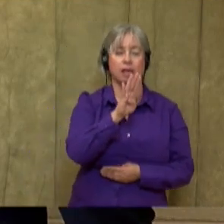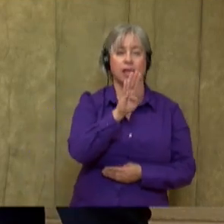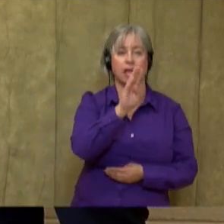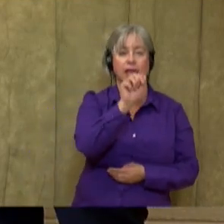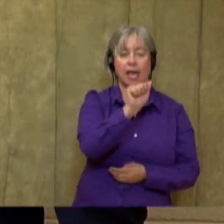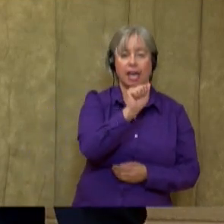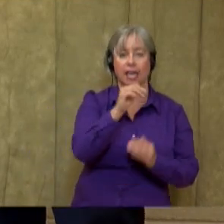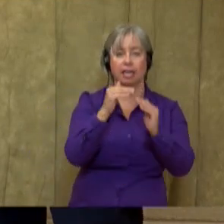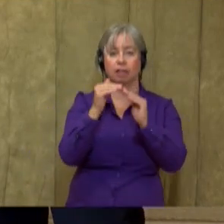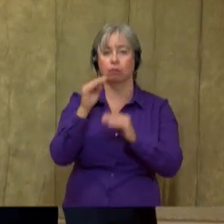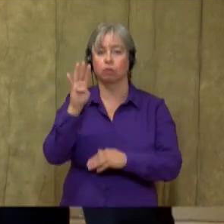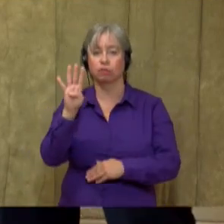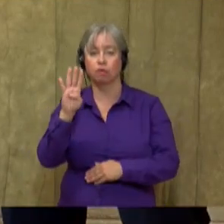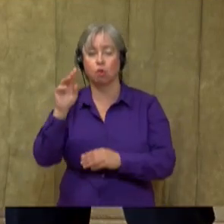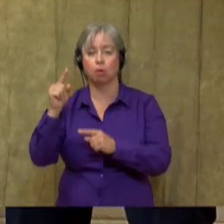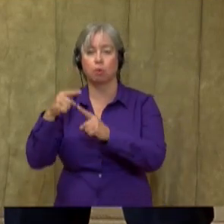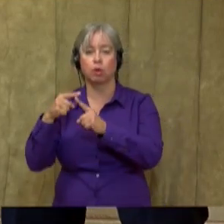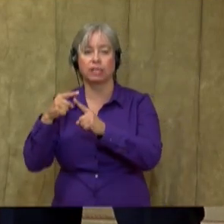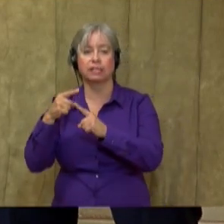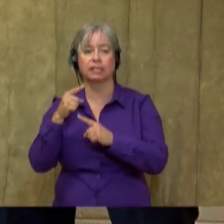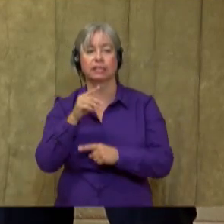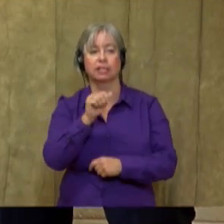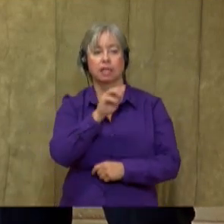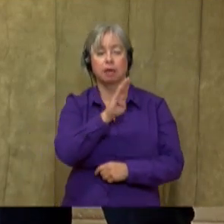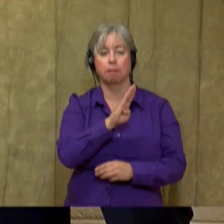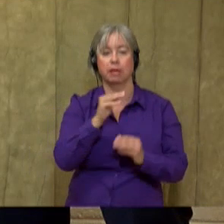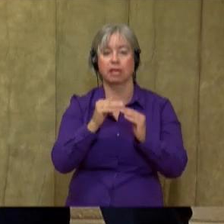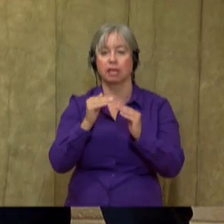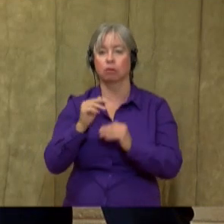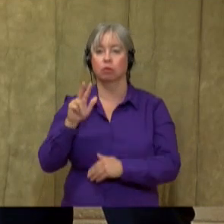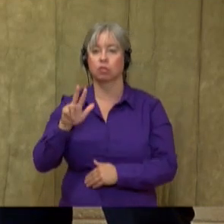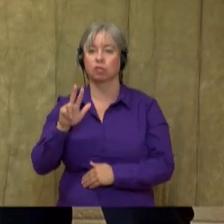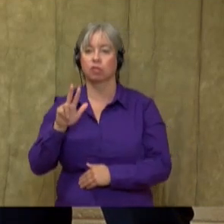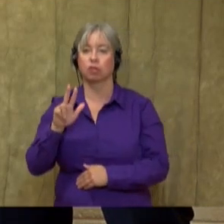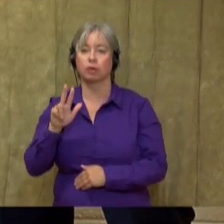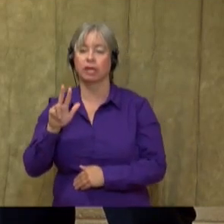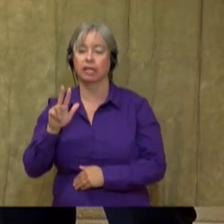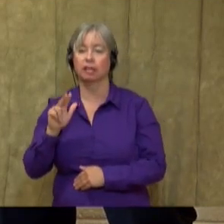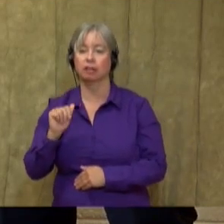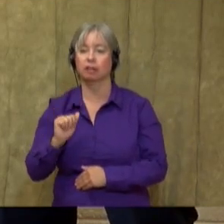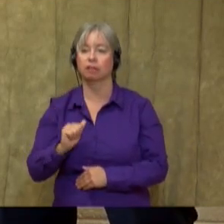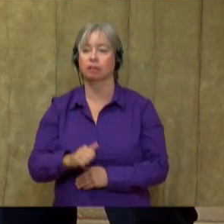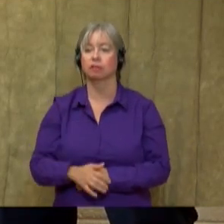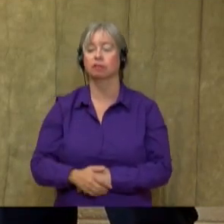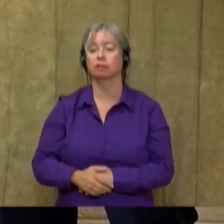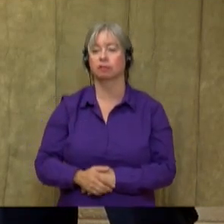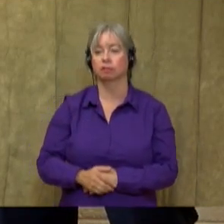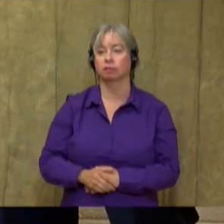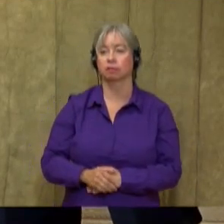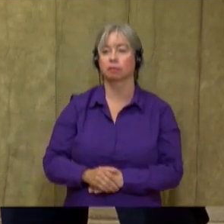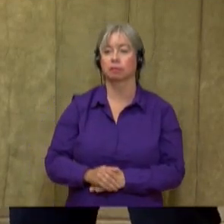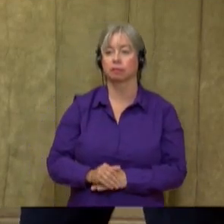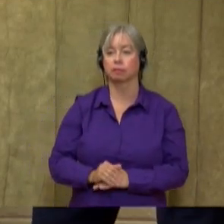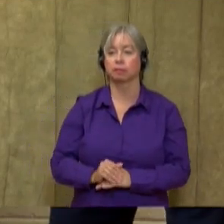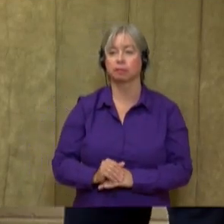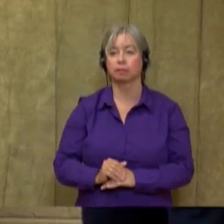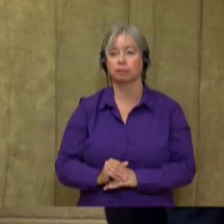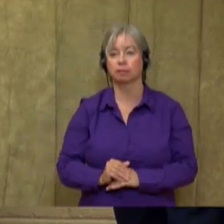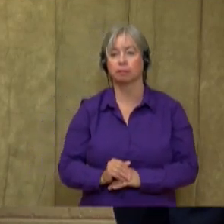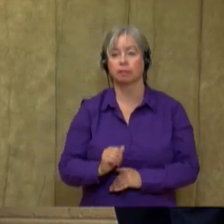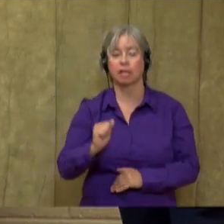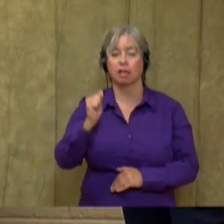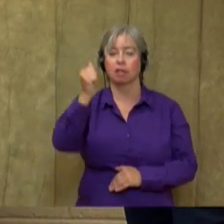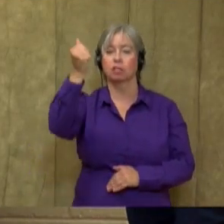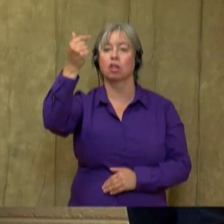making all A's, then you're going to have a 4.0 GPA. You're not going to have a 3.0 GPA. And so all